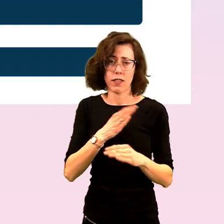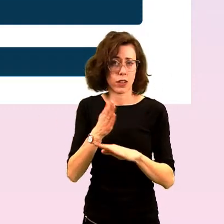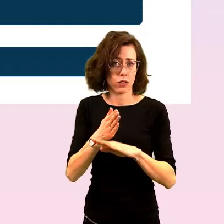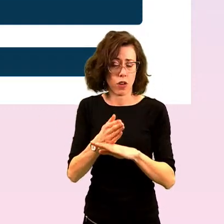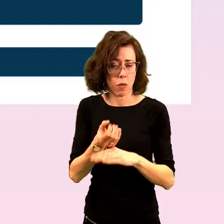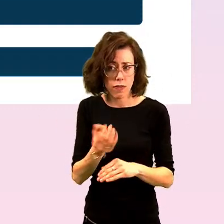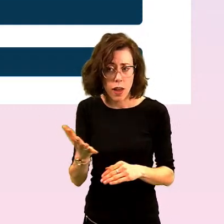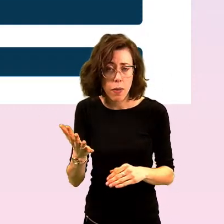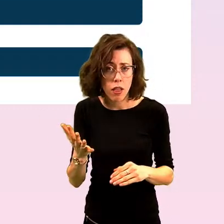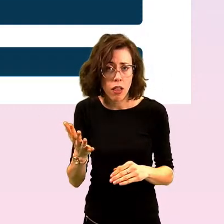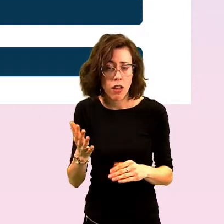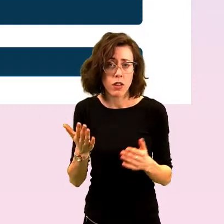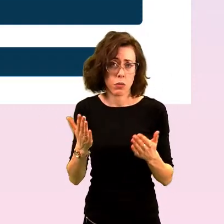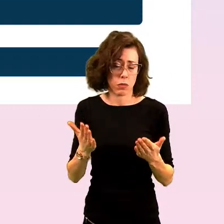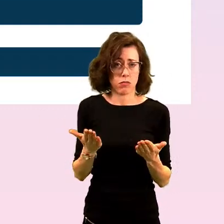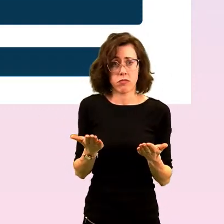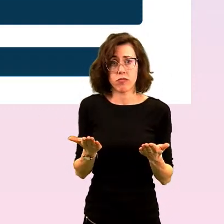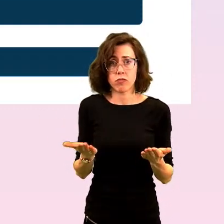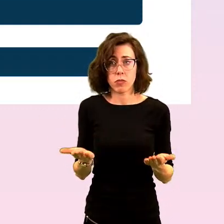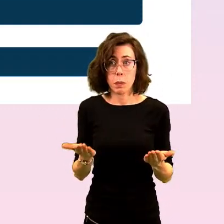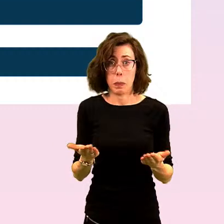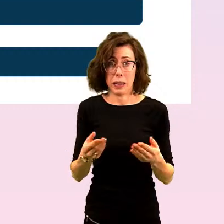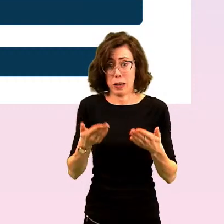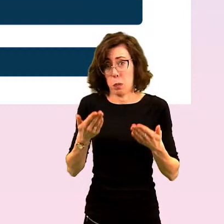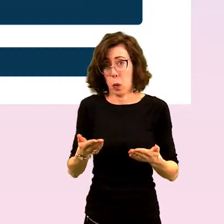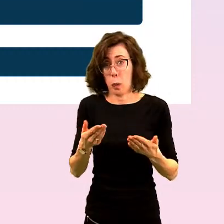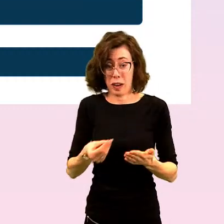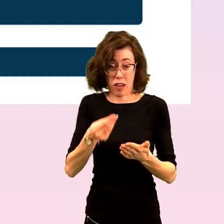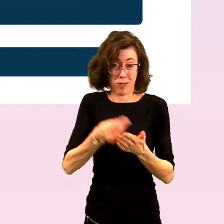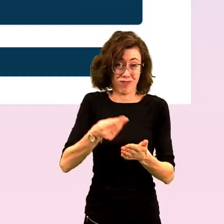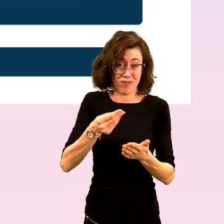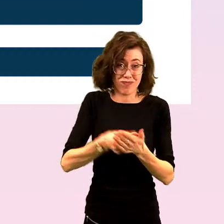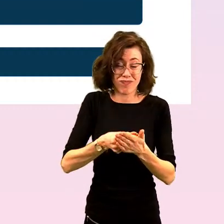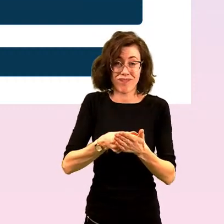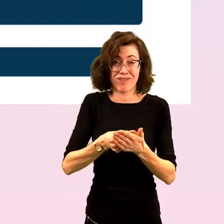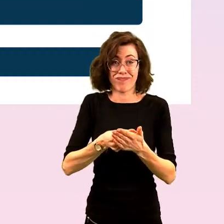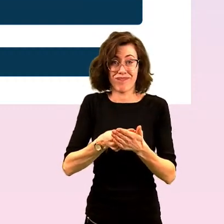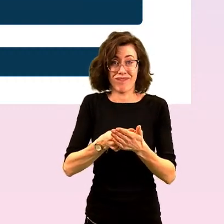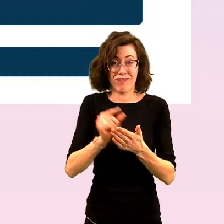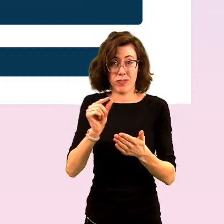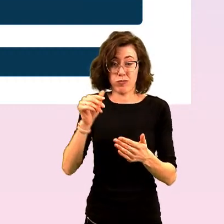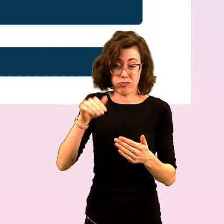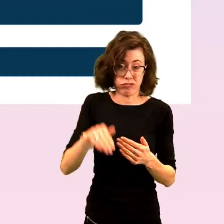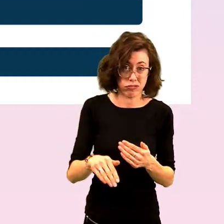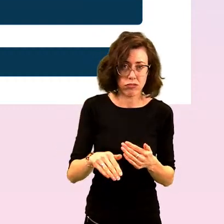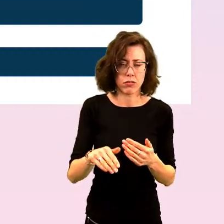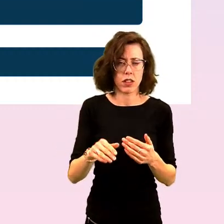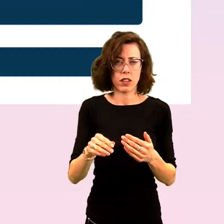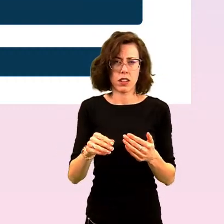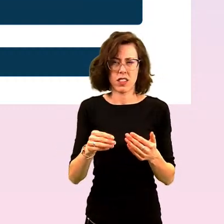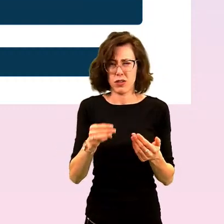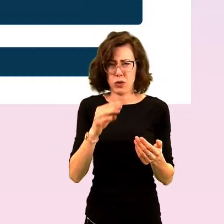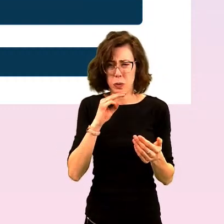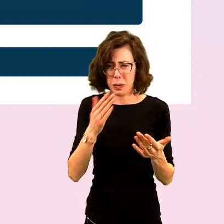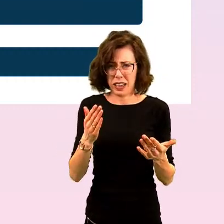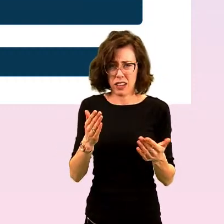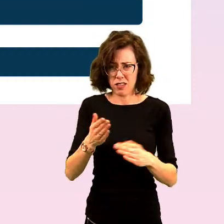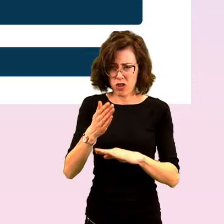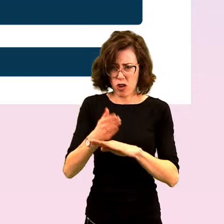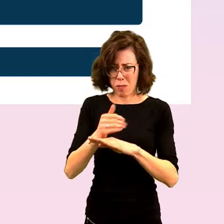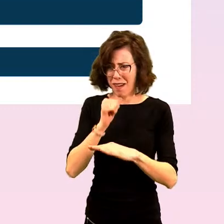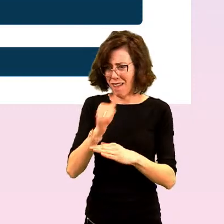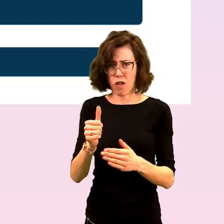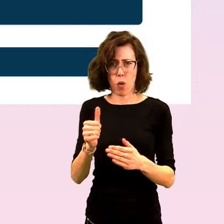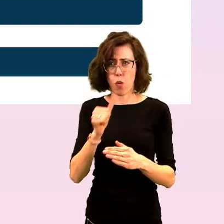because the fact that the economy has gone into a bit of a lull doesn't mean that there aren't good jobs available